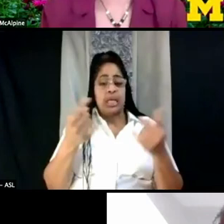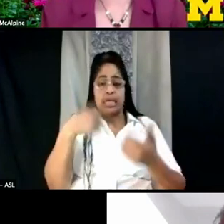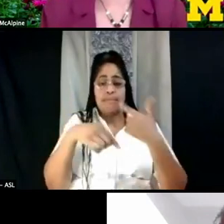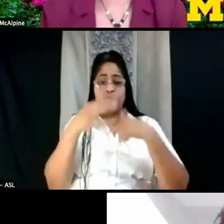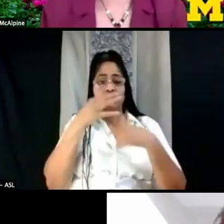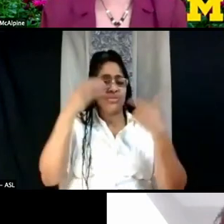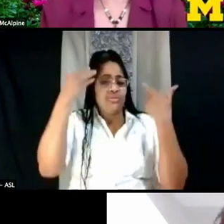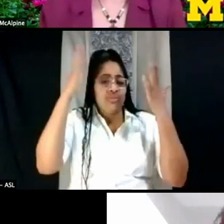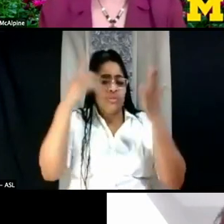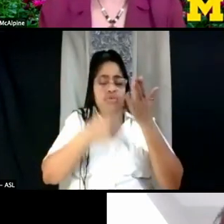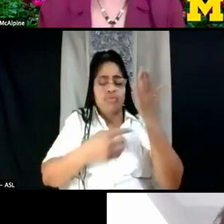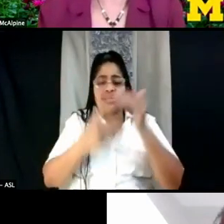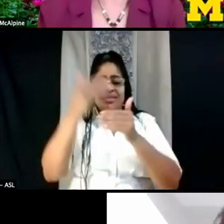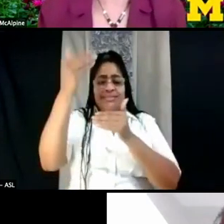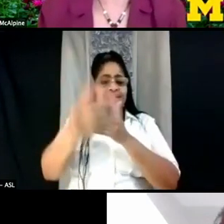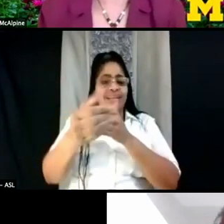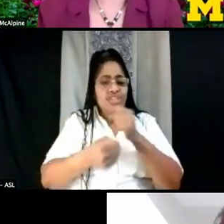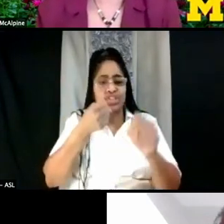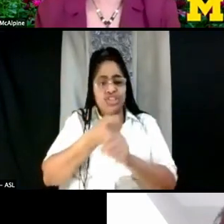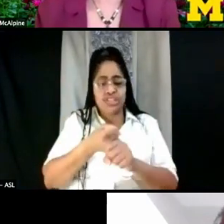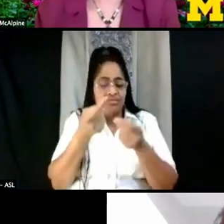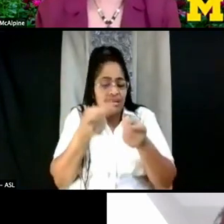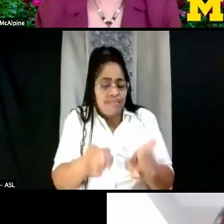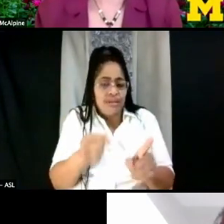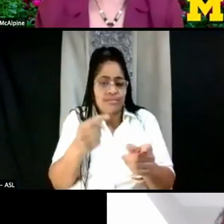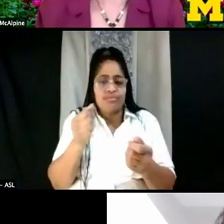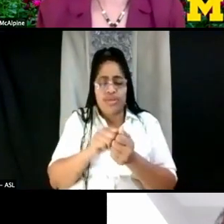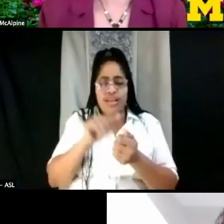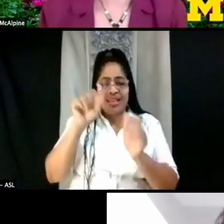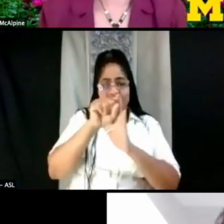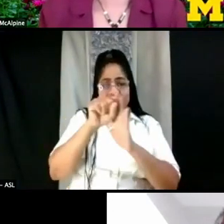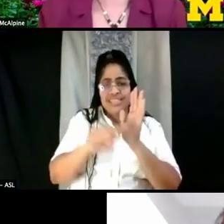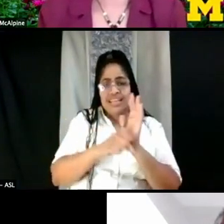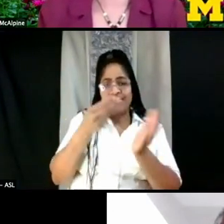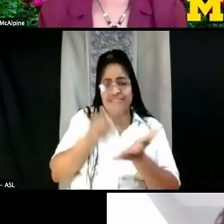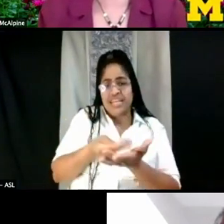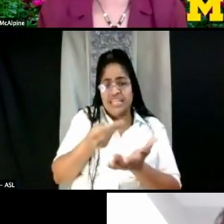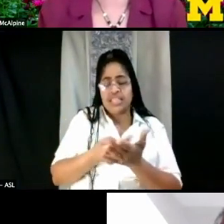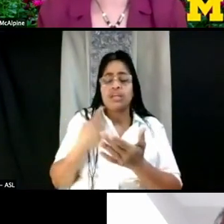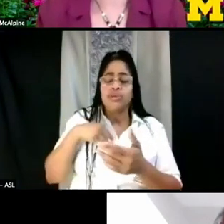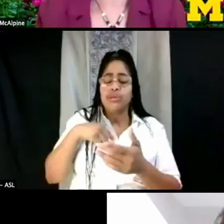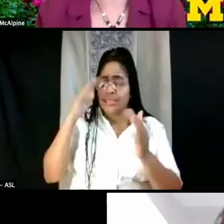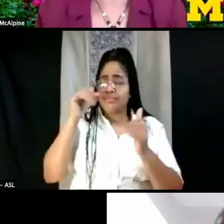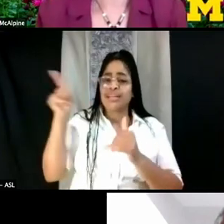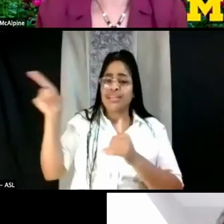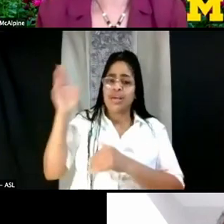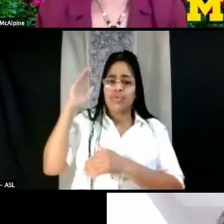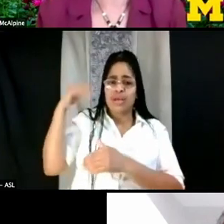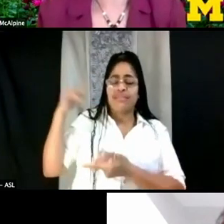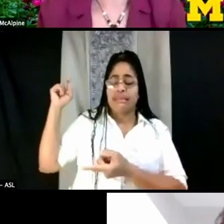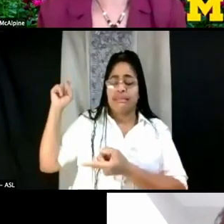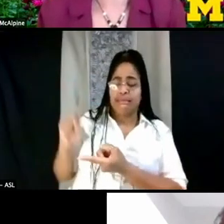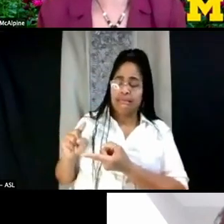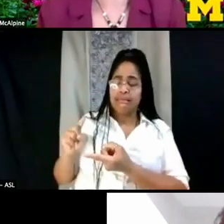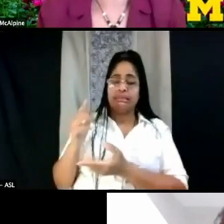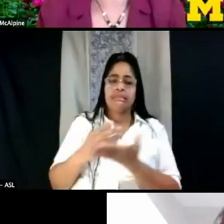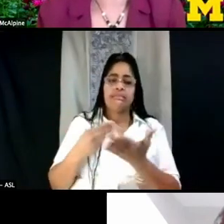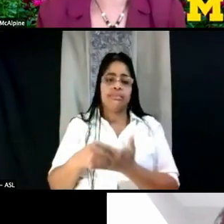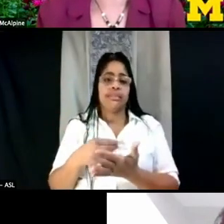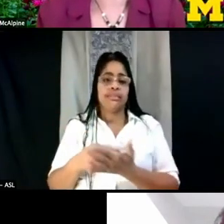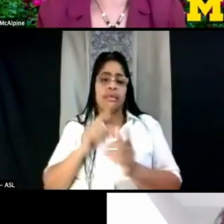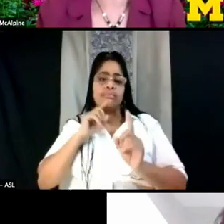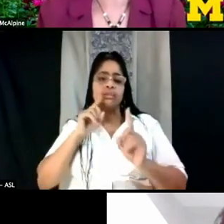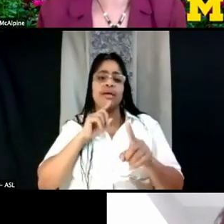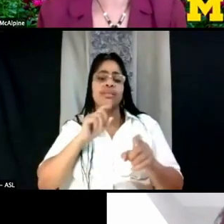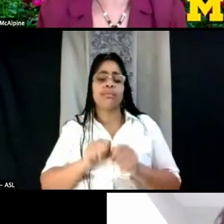happen in the coming year. And the state does expect significantly decreased tax revenues. Responding to the pandemic